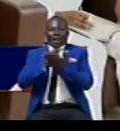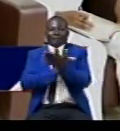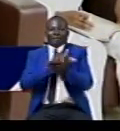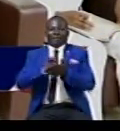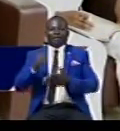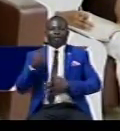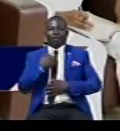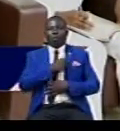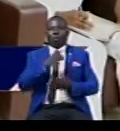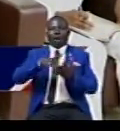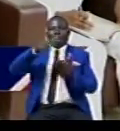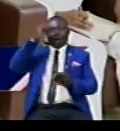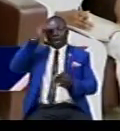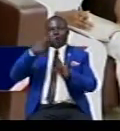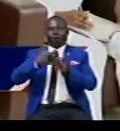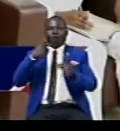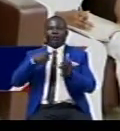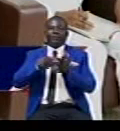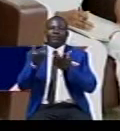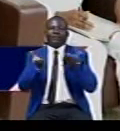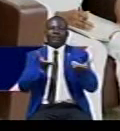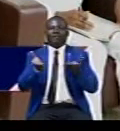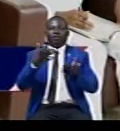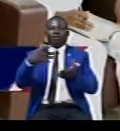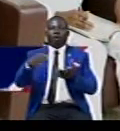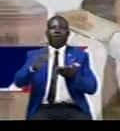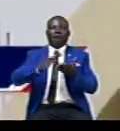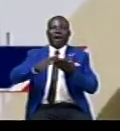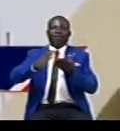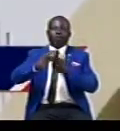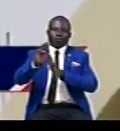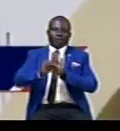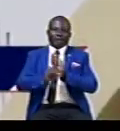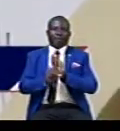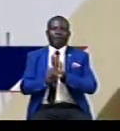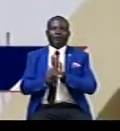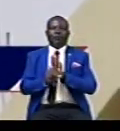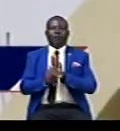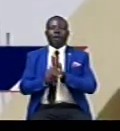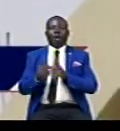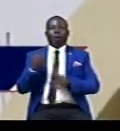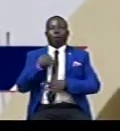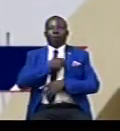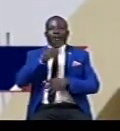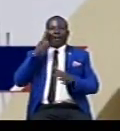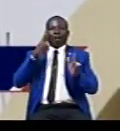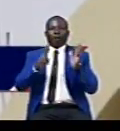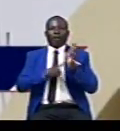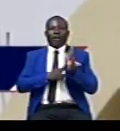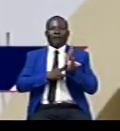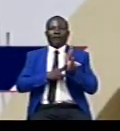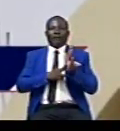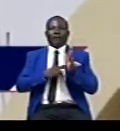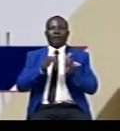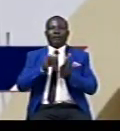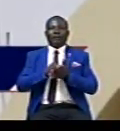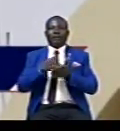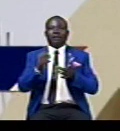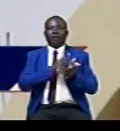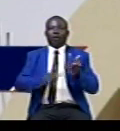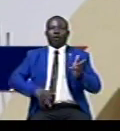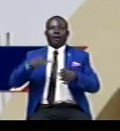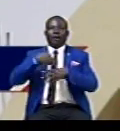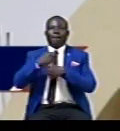from this service of atomen we're not recognize the Lord made